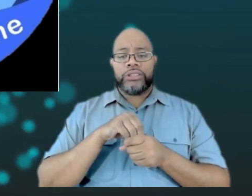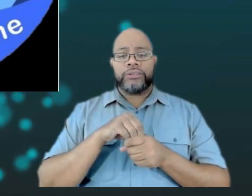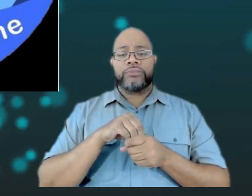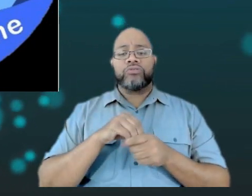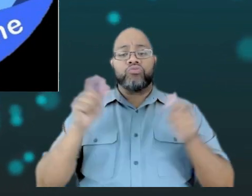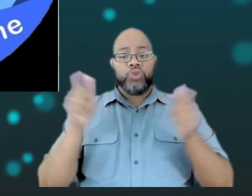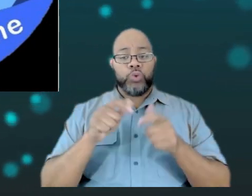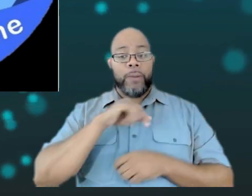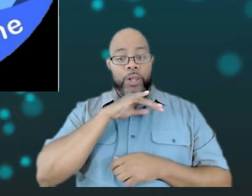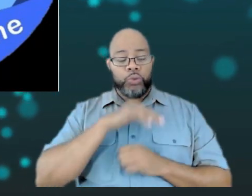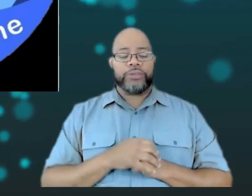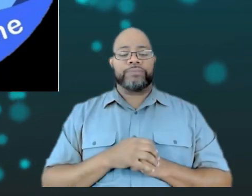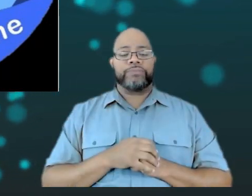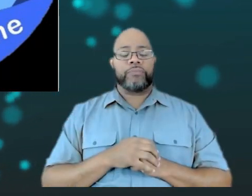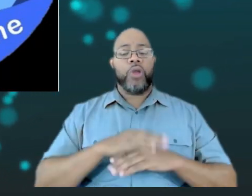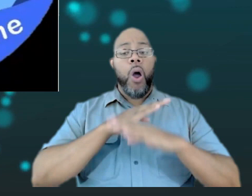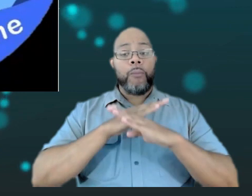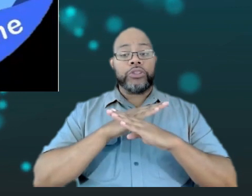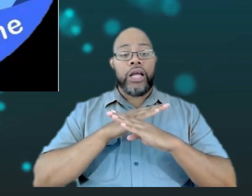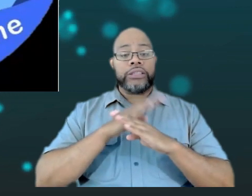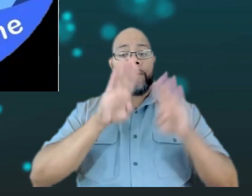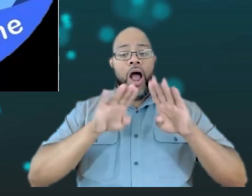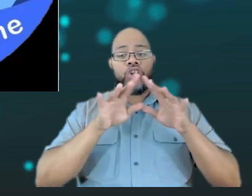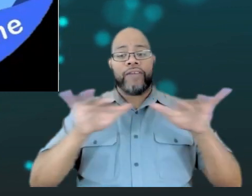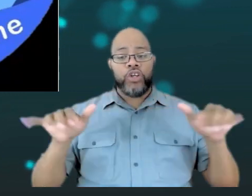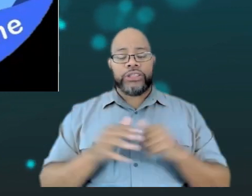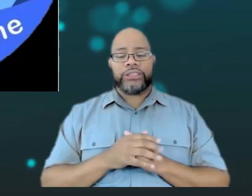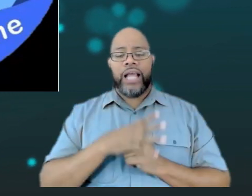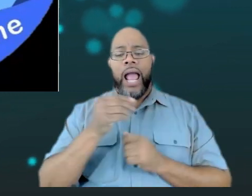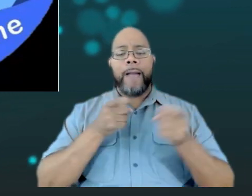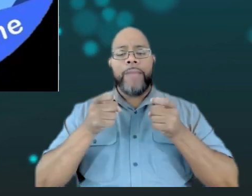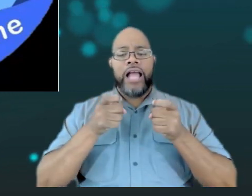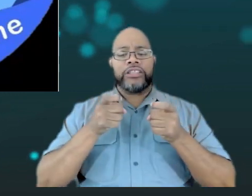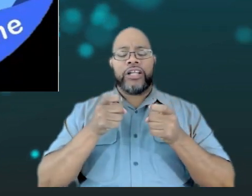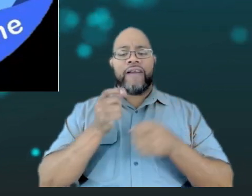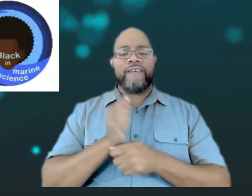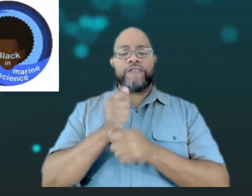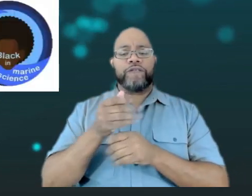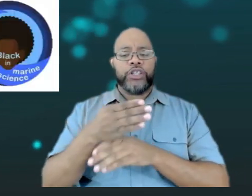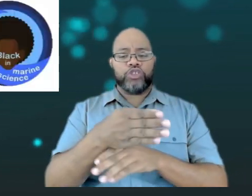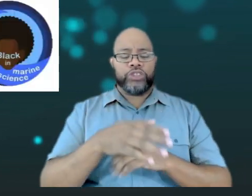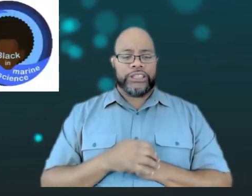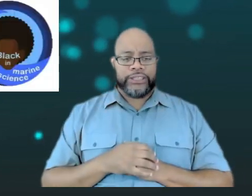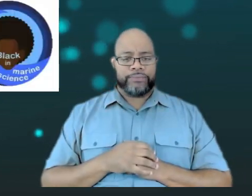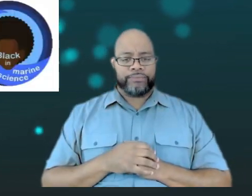reducing pollution, protecting biodiversity, and managing fisheries.